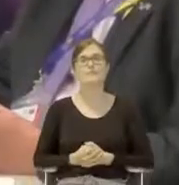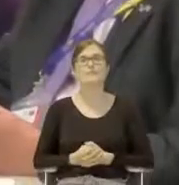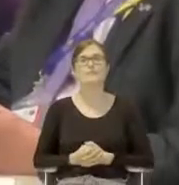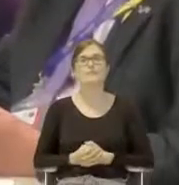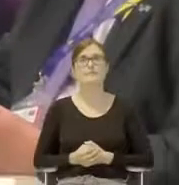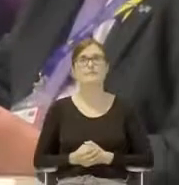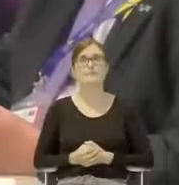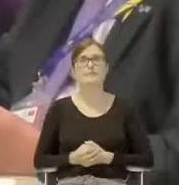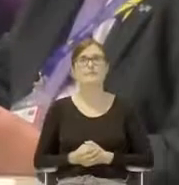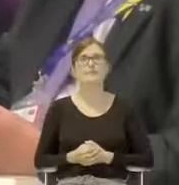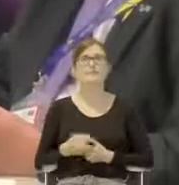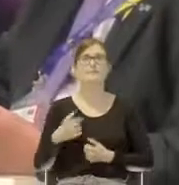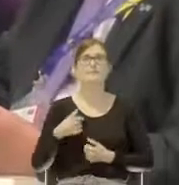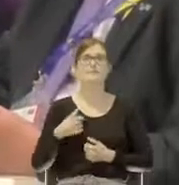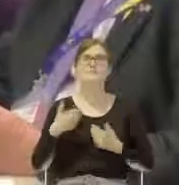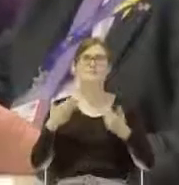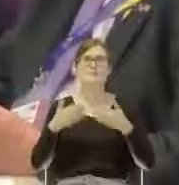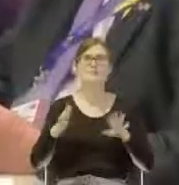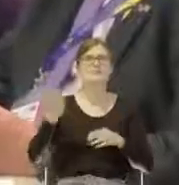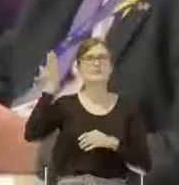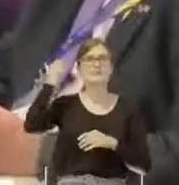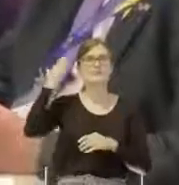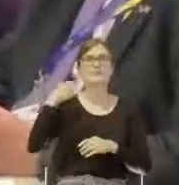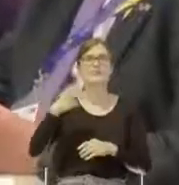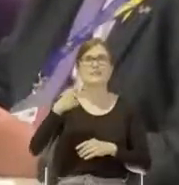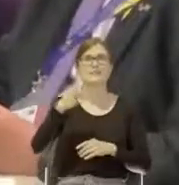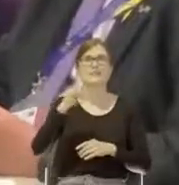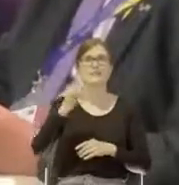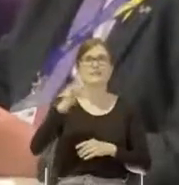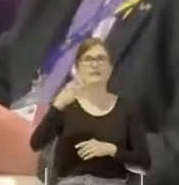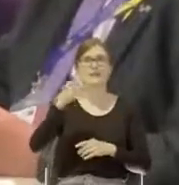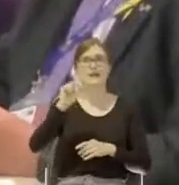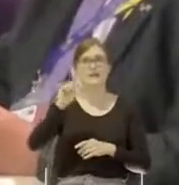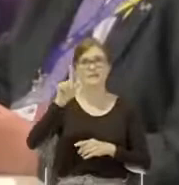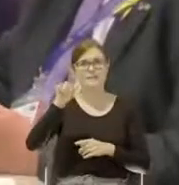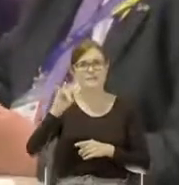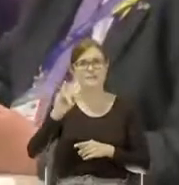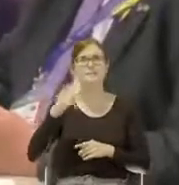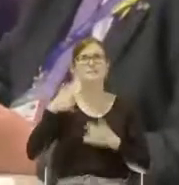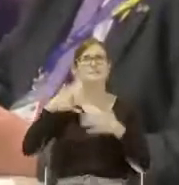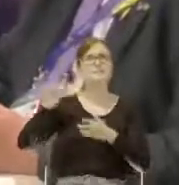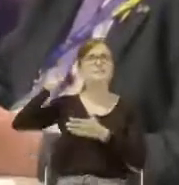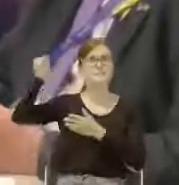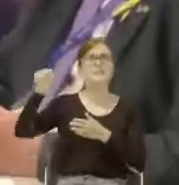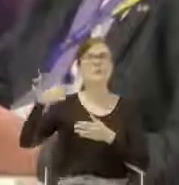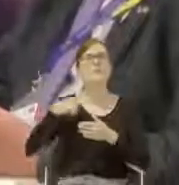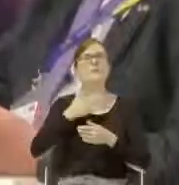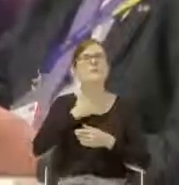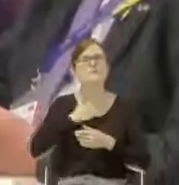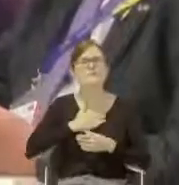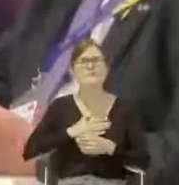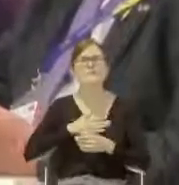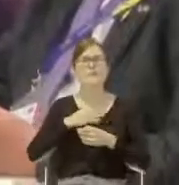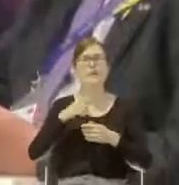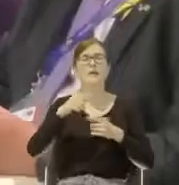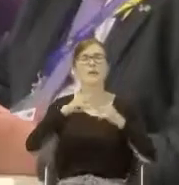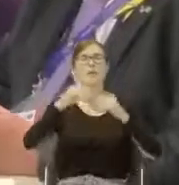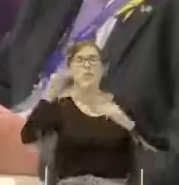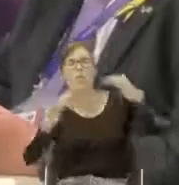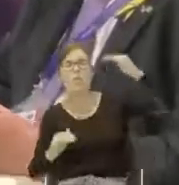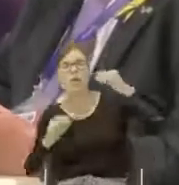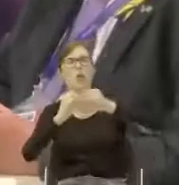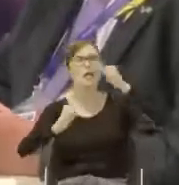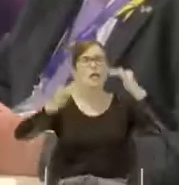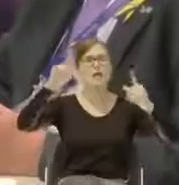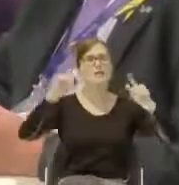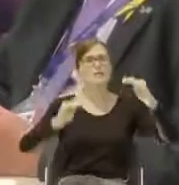on sustainable urbanization. I'm very happy to share with you. I also received this note yesterday night saying that